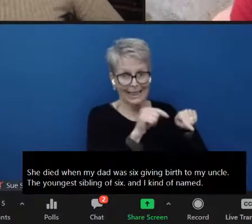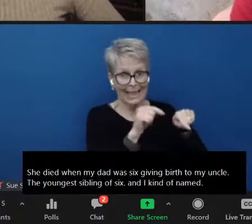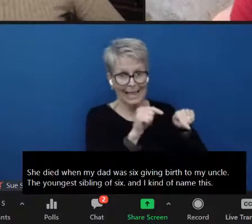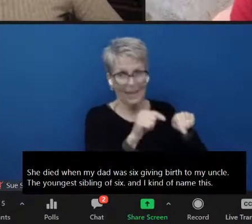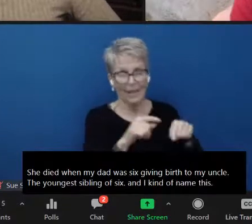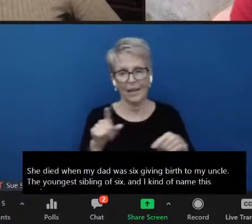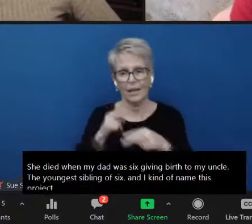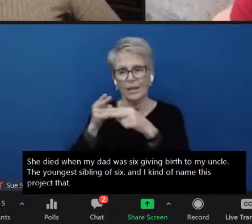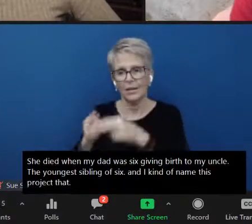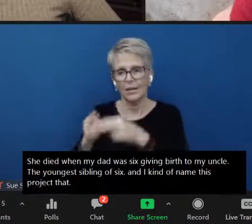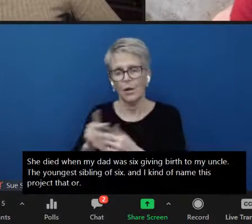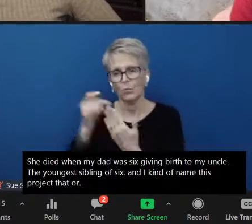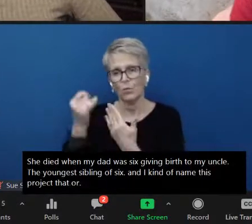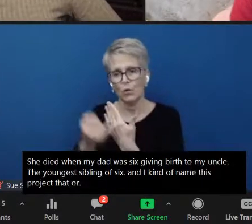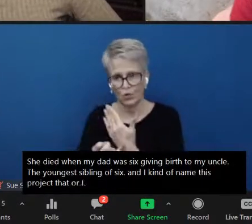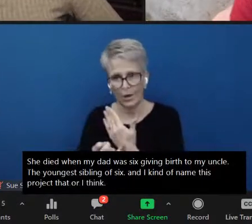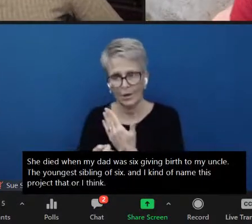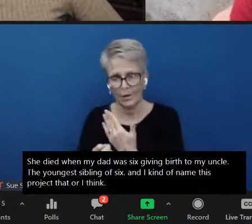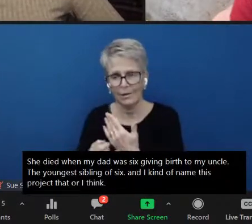named this project that, or